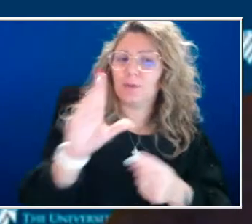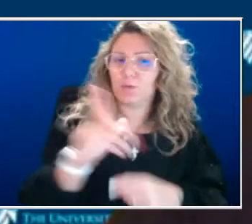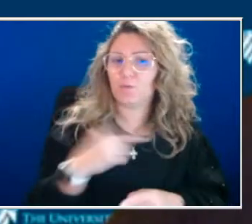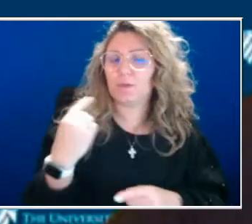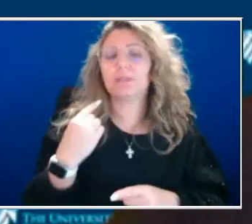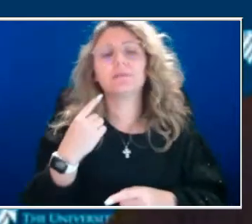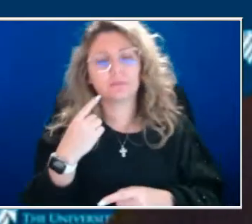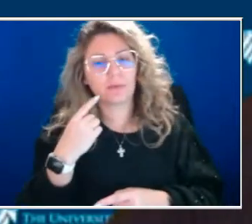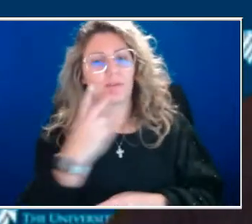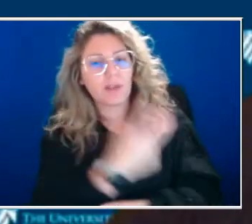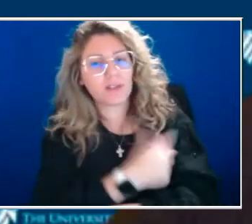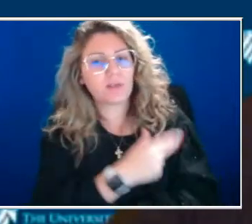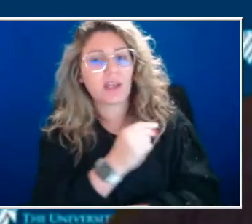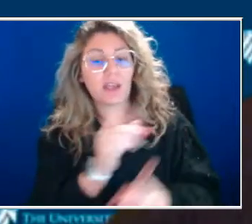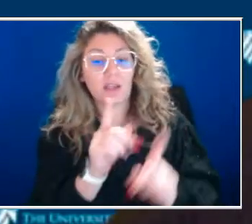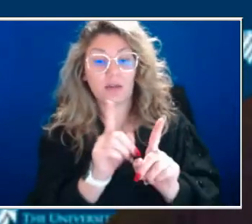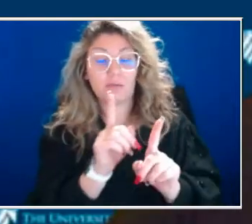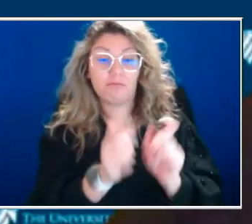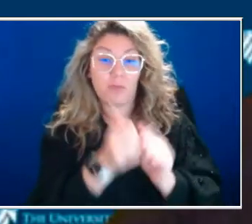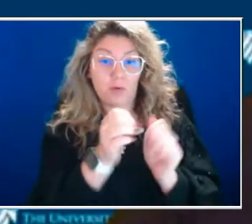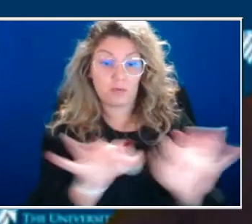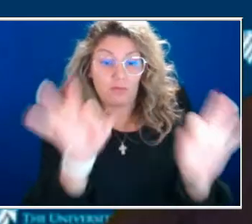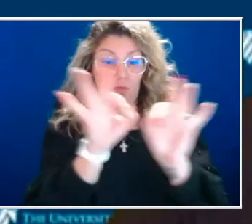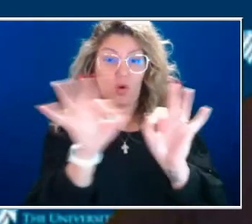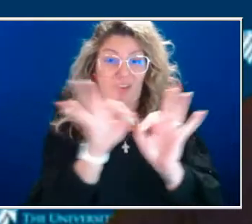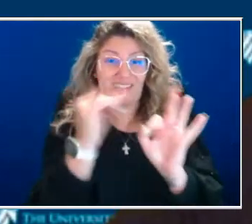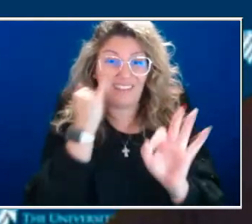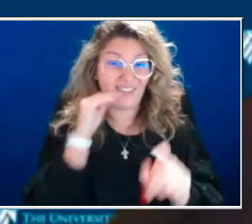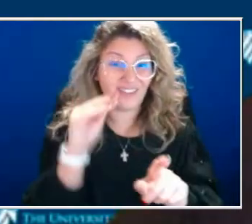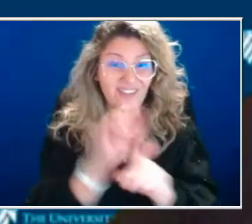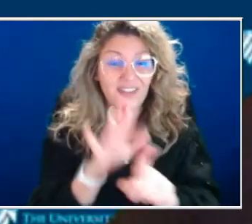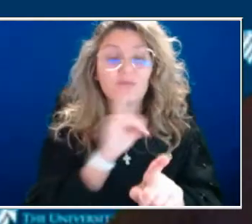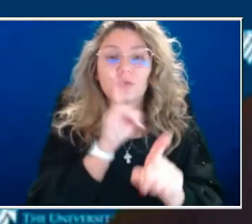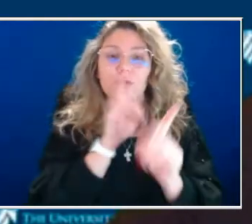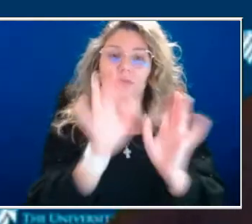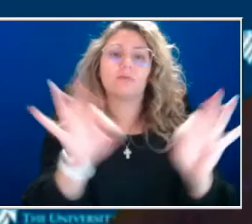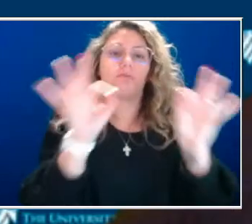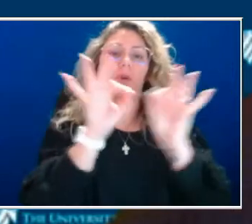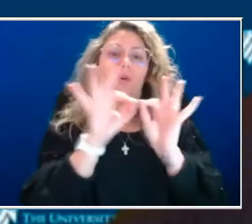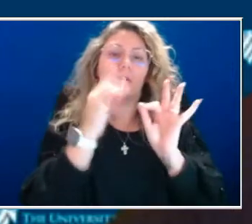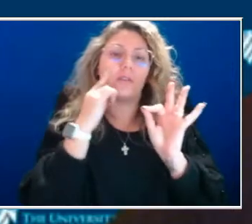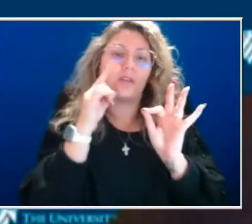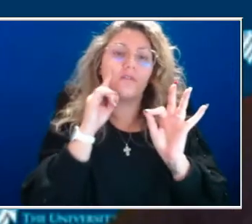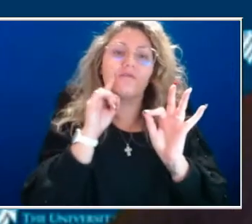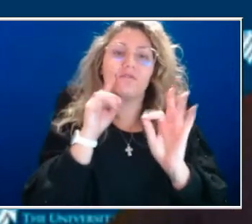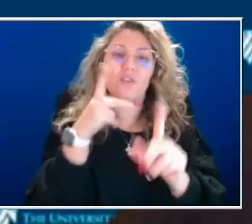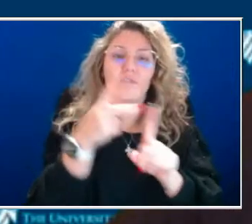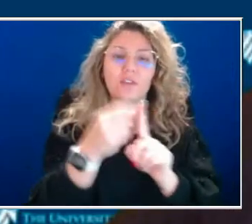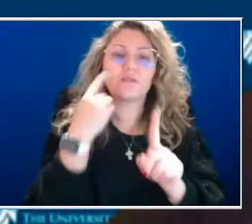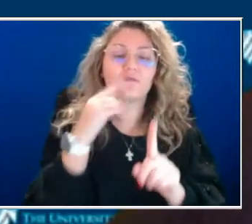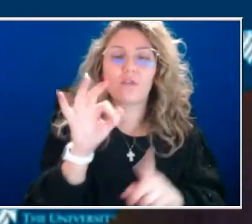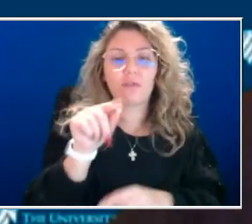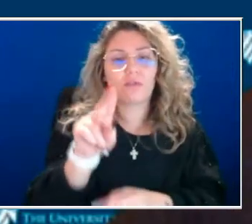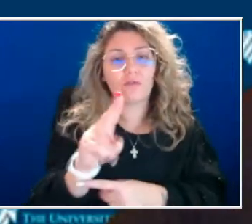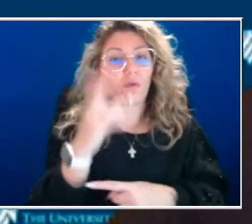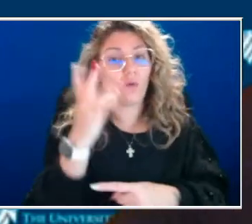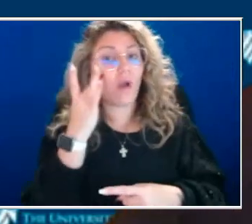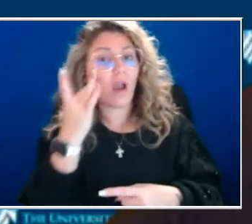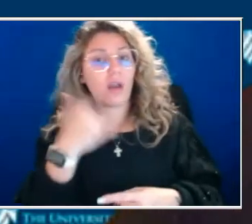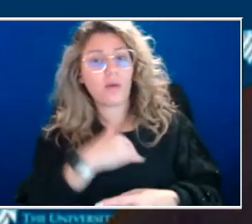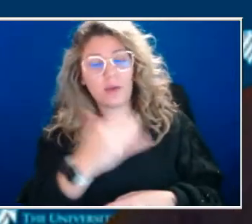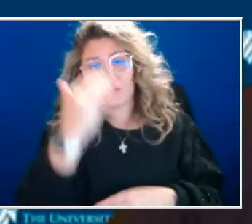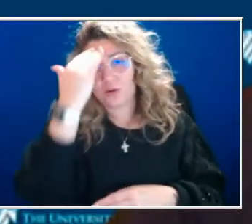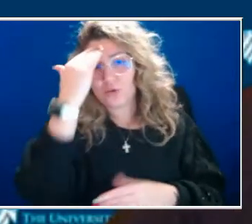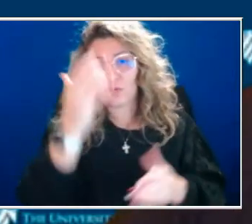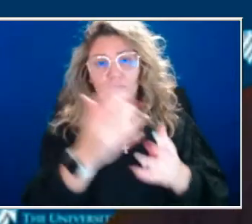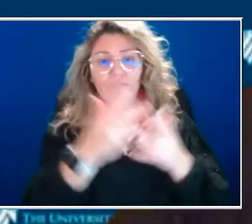And importantly, if you have been infected, it is vitally important to get vaccinated for influenza because we know that there are